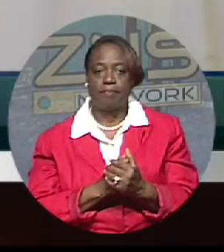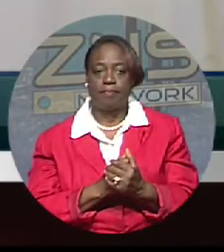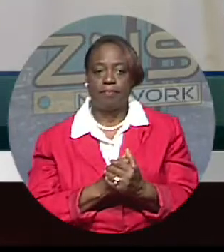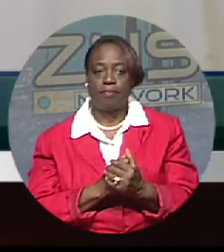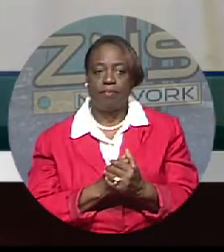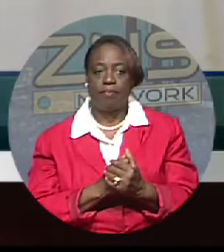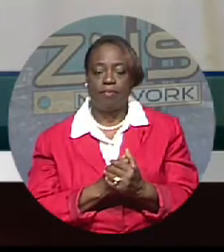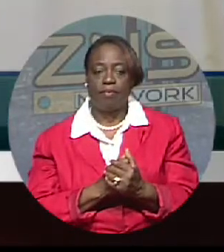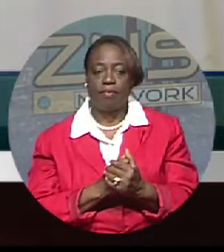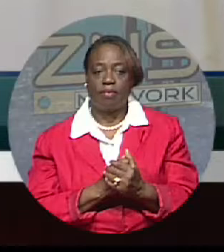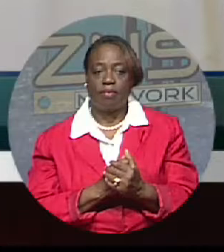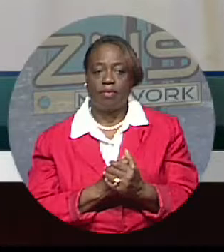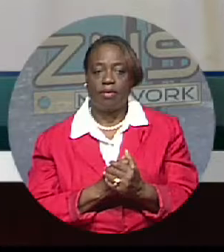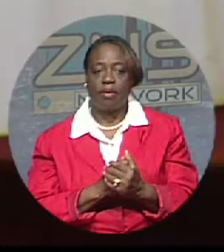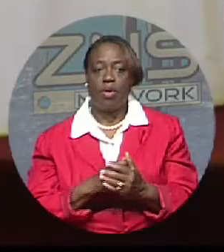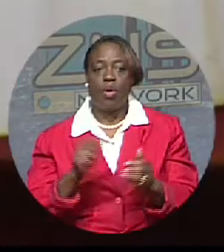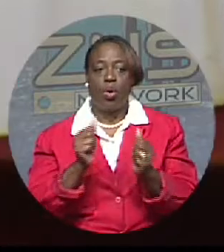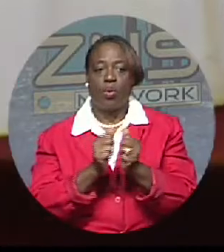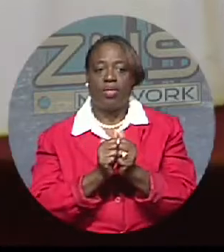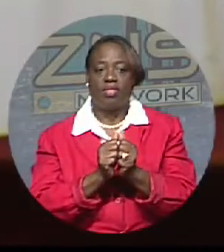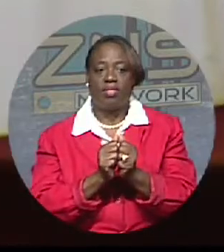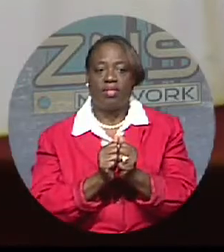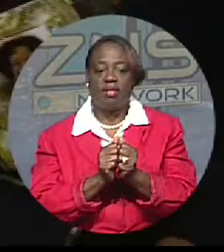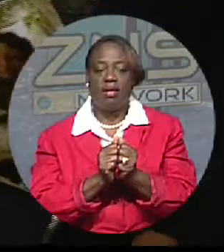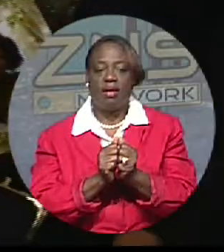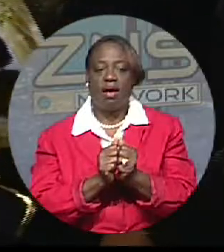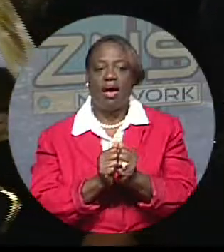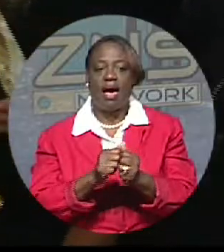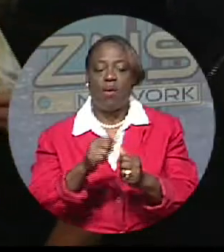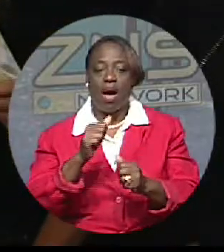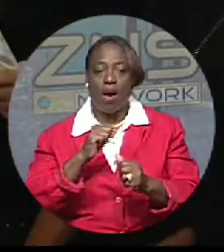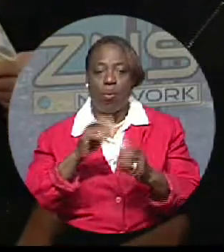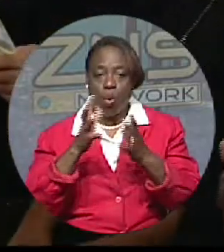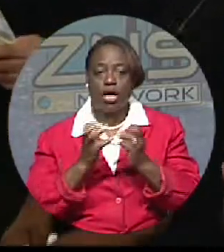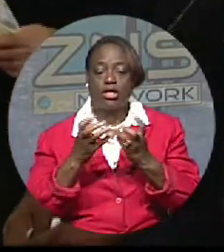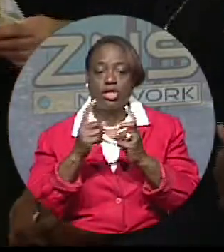with an extraordinary will to succeed.